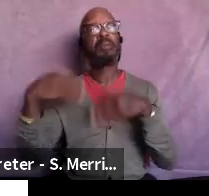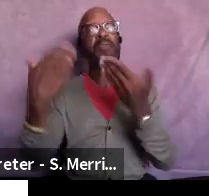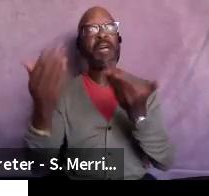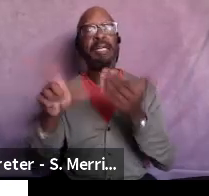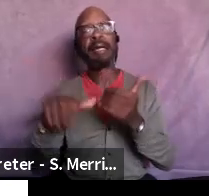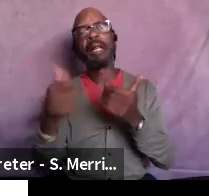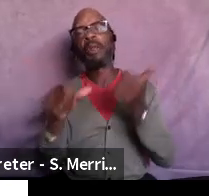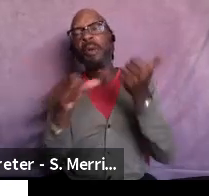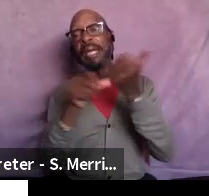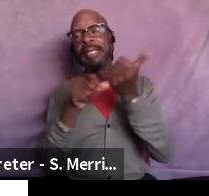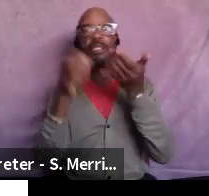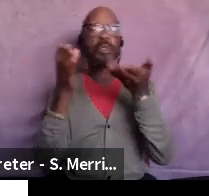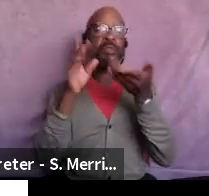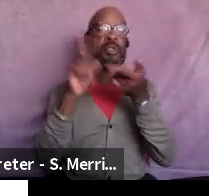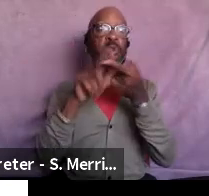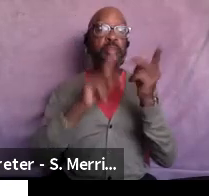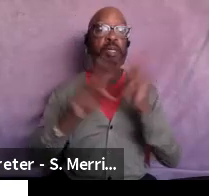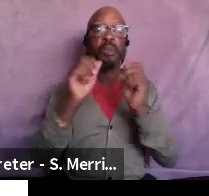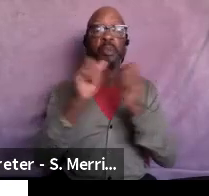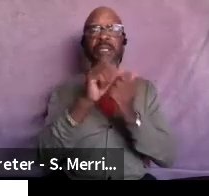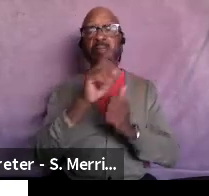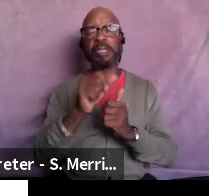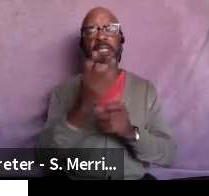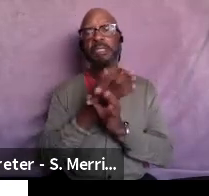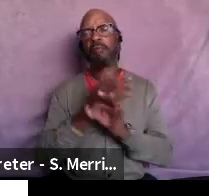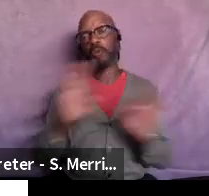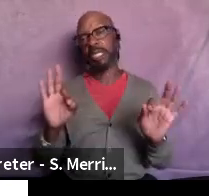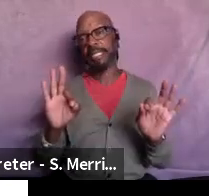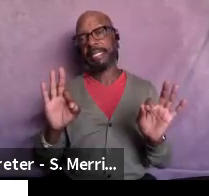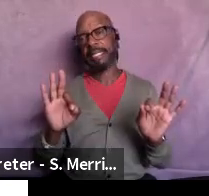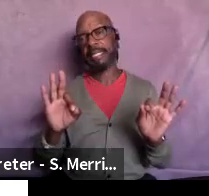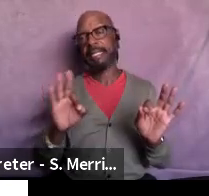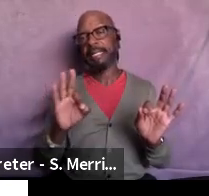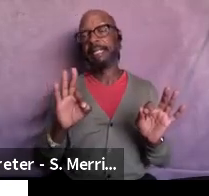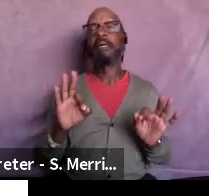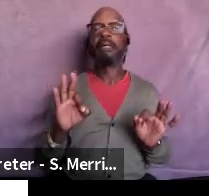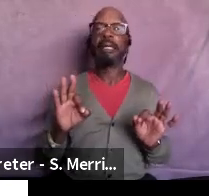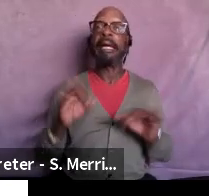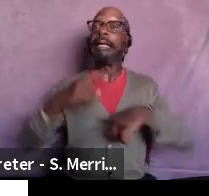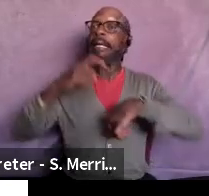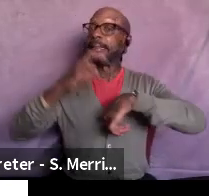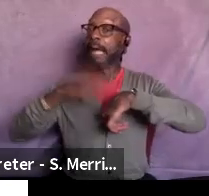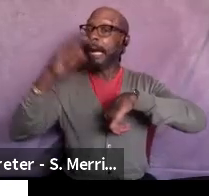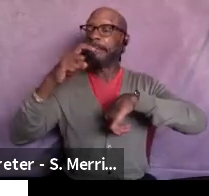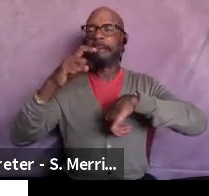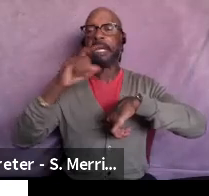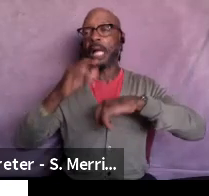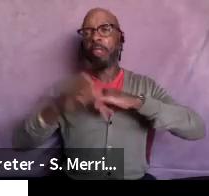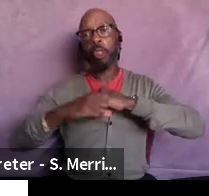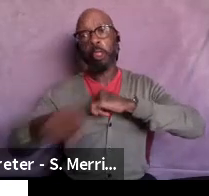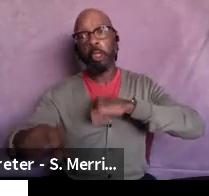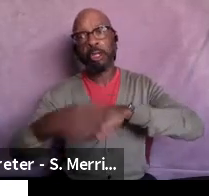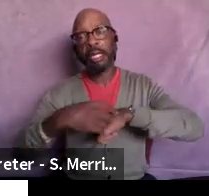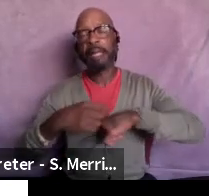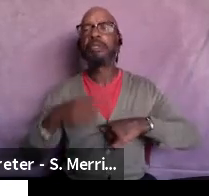services to individuals with disabilities free of charge and in a timely manner when necessary to ensure an equal opportunity